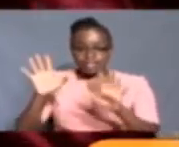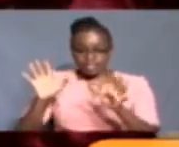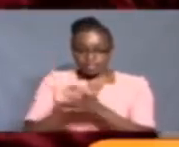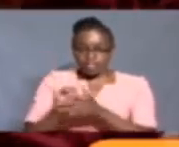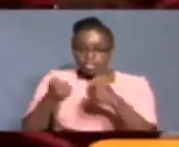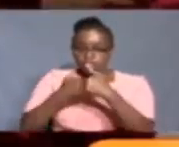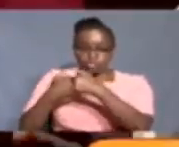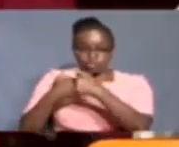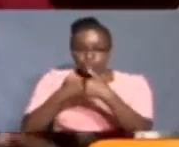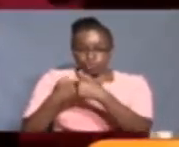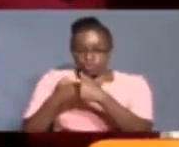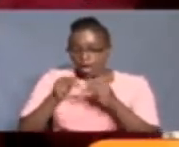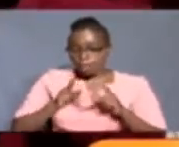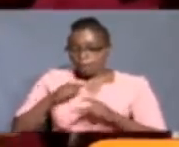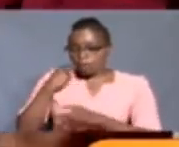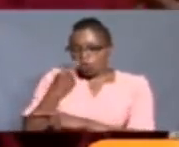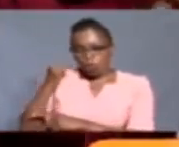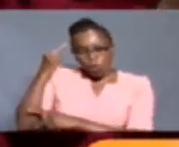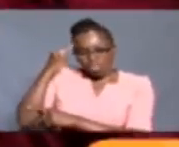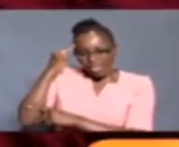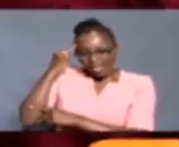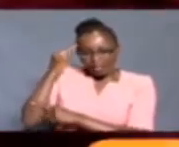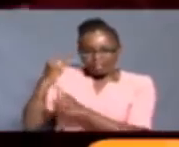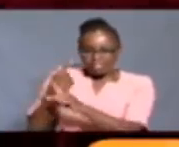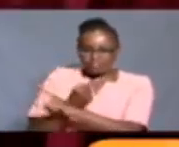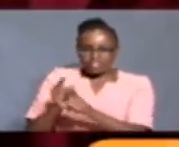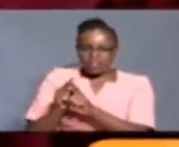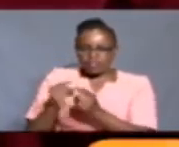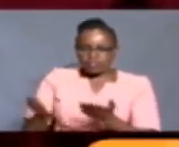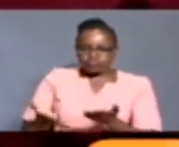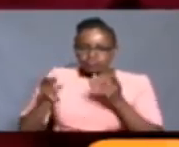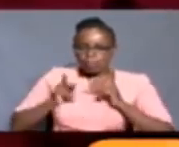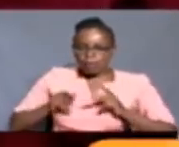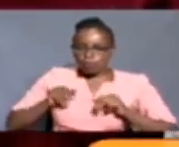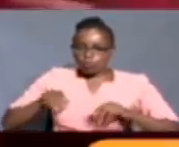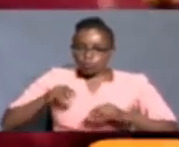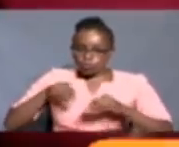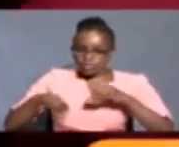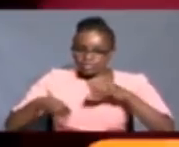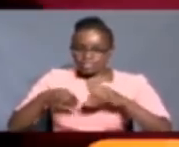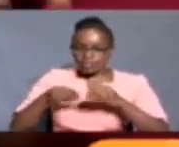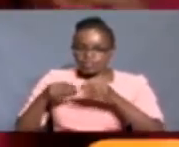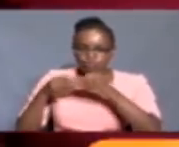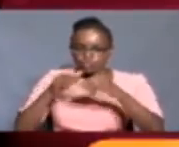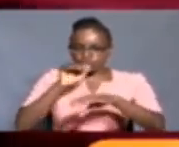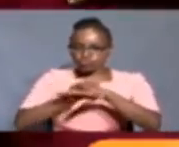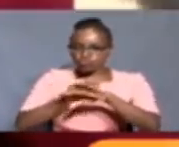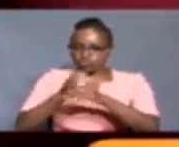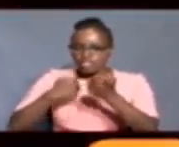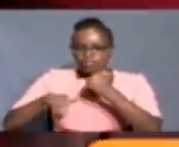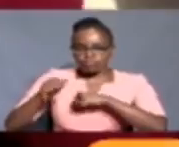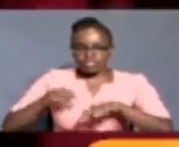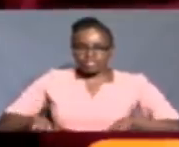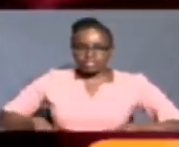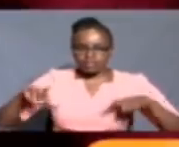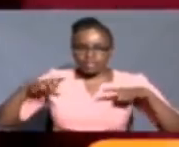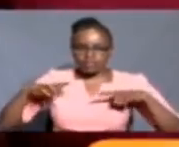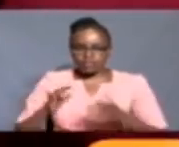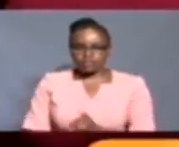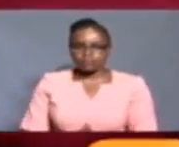challenge stereotypes and uplift people living with disabilities to lead productive lives.